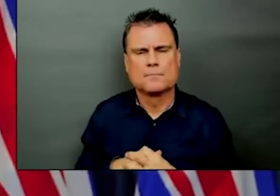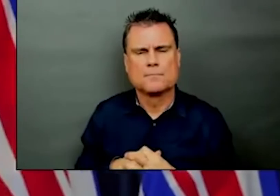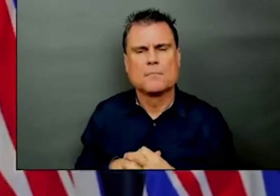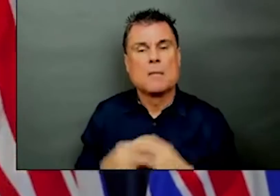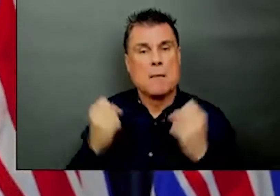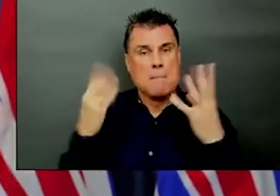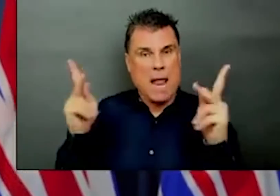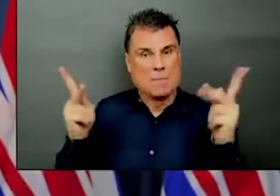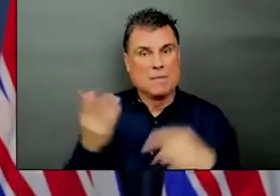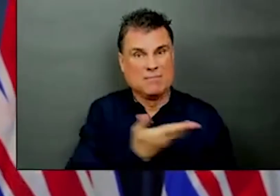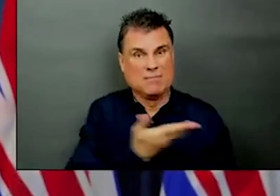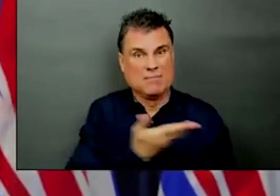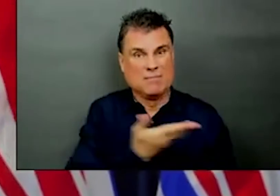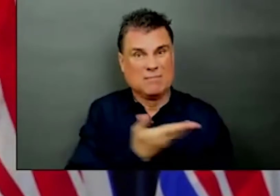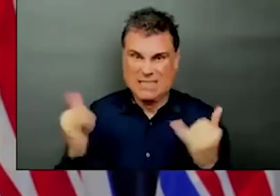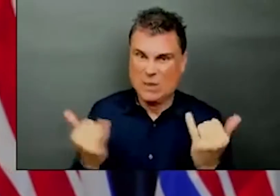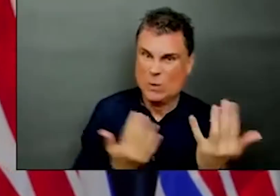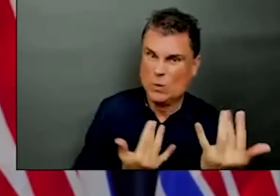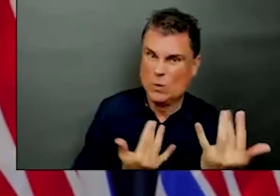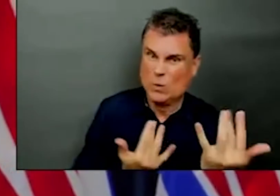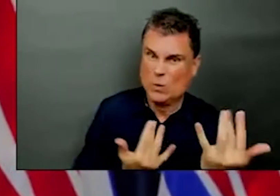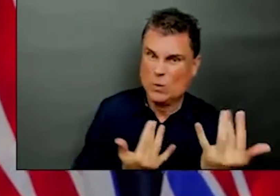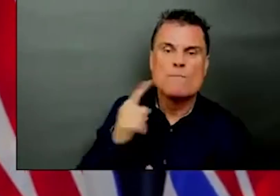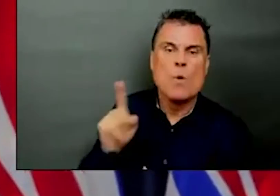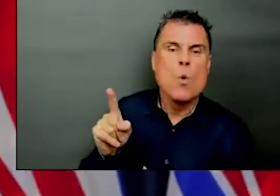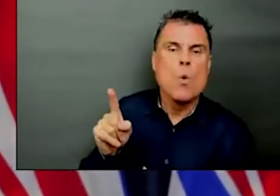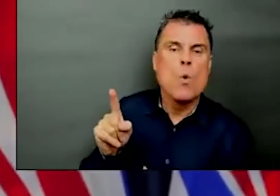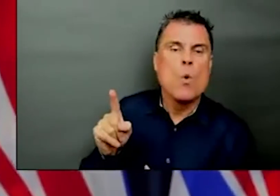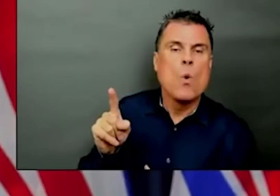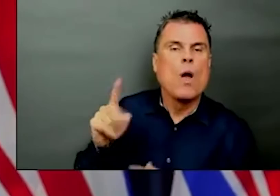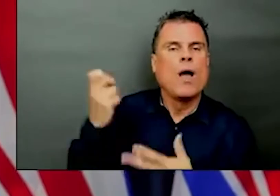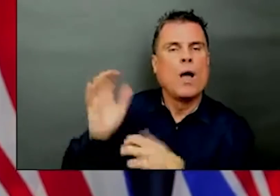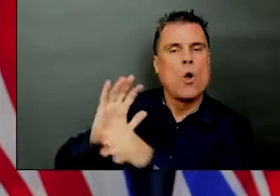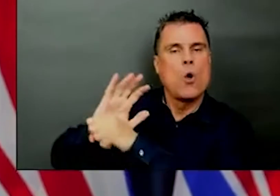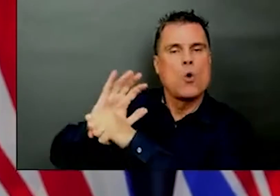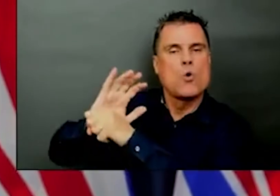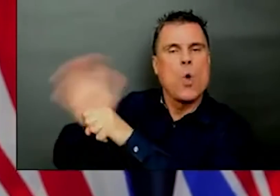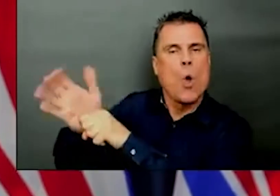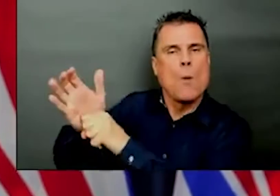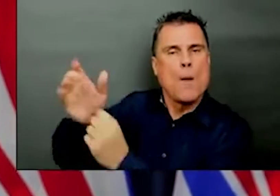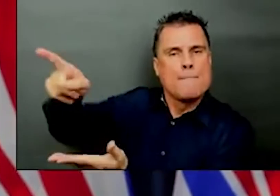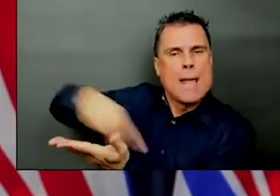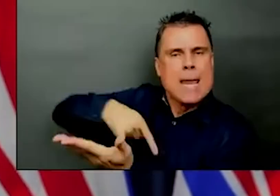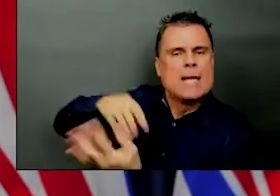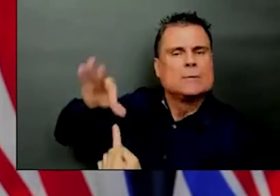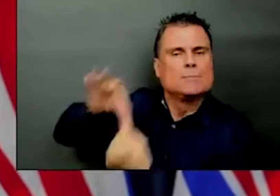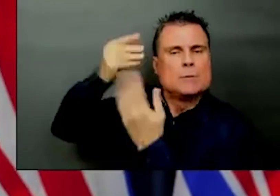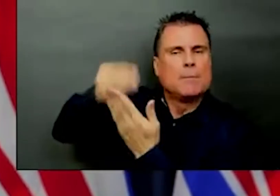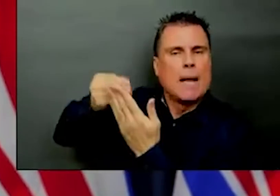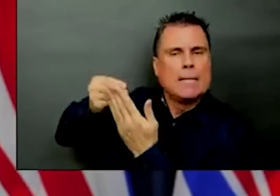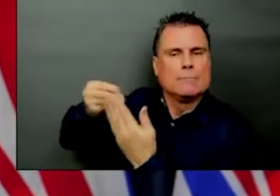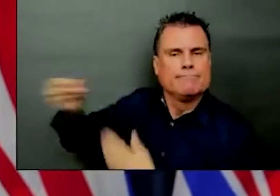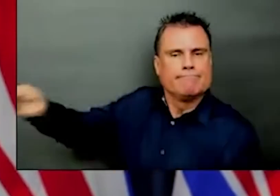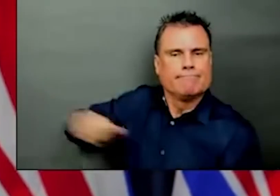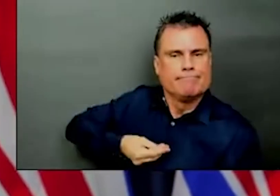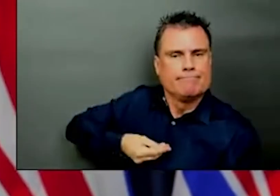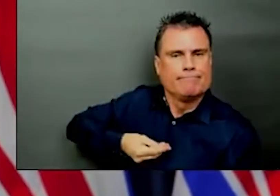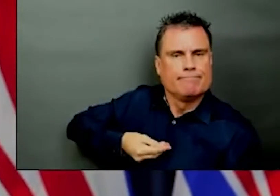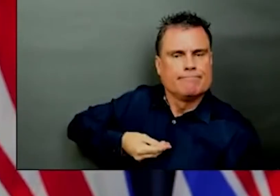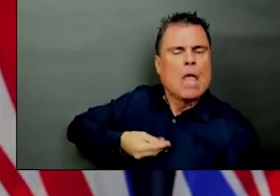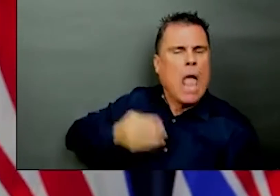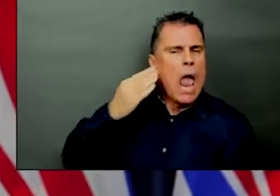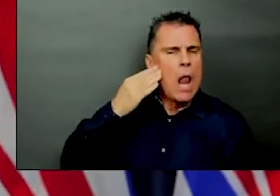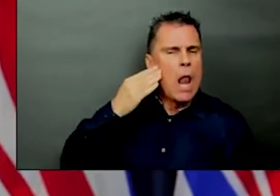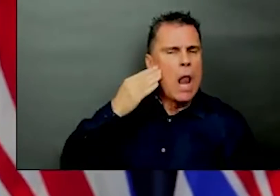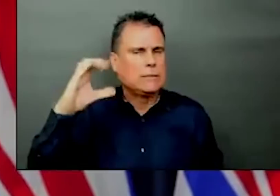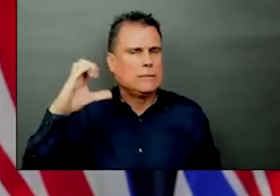the logistics there. I know the ICBC system is very different, but, how can people trust they are going to receive